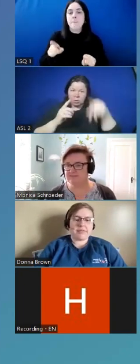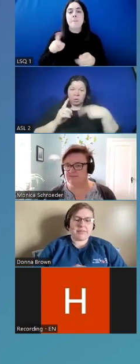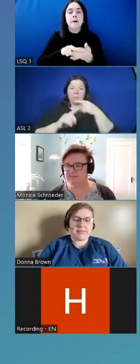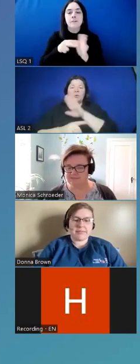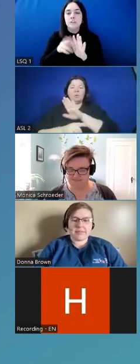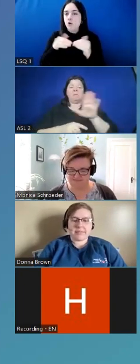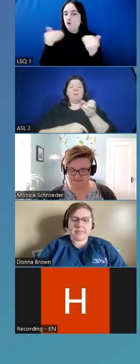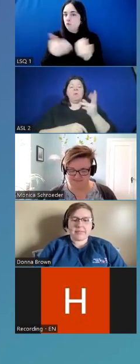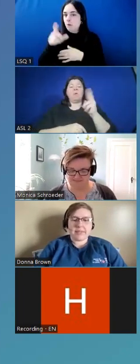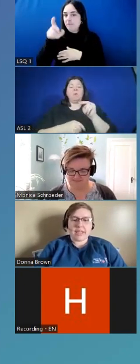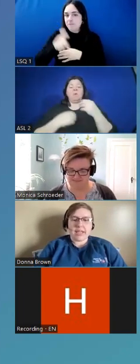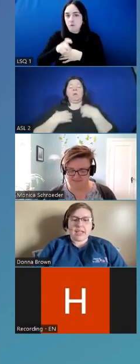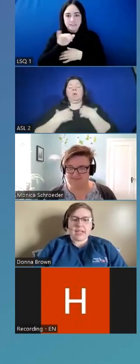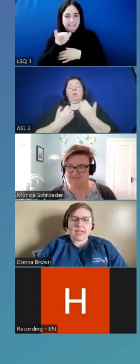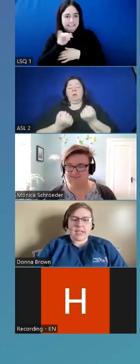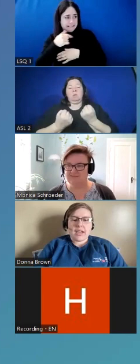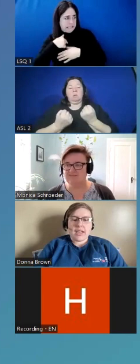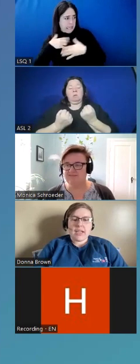health.